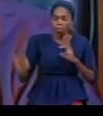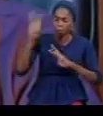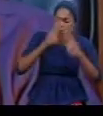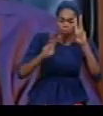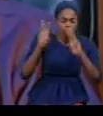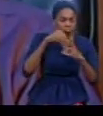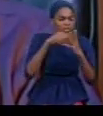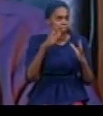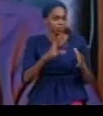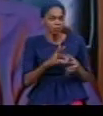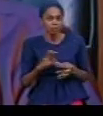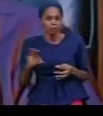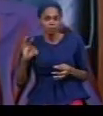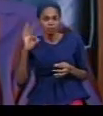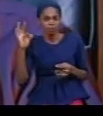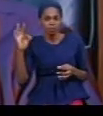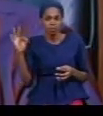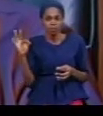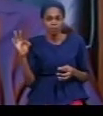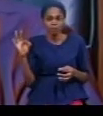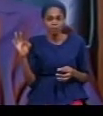spirit.